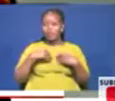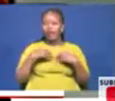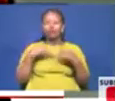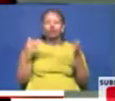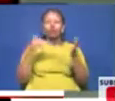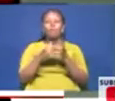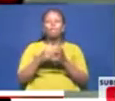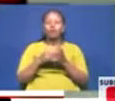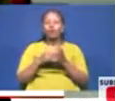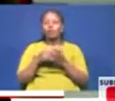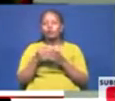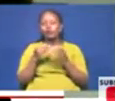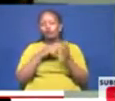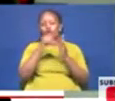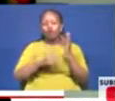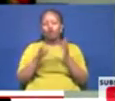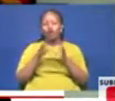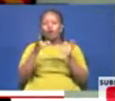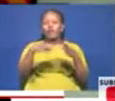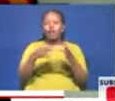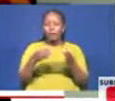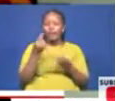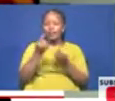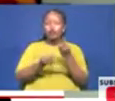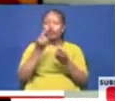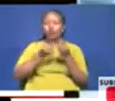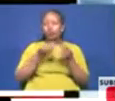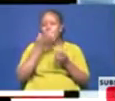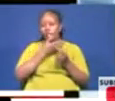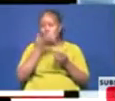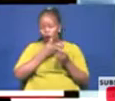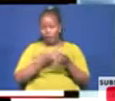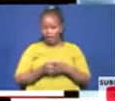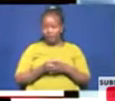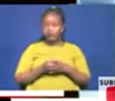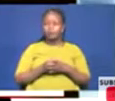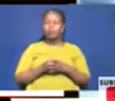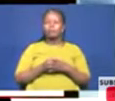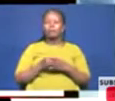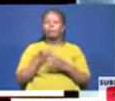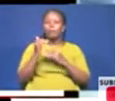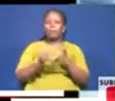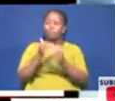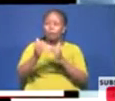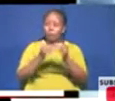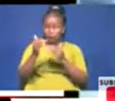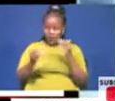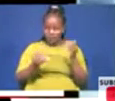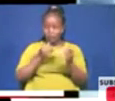from four local manufacturers on account of higher than stipulated iron levels. So the procedures of ensuring